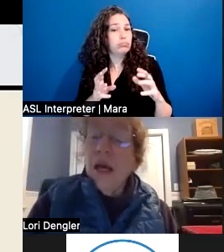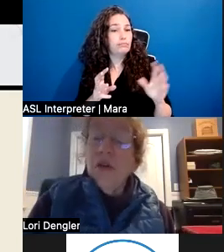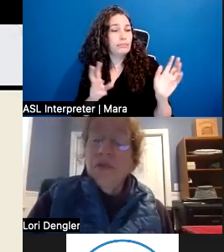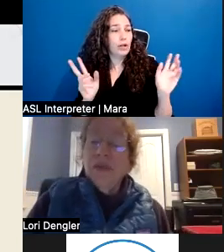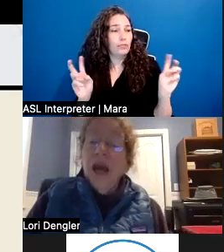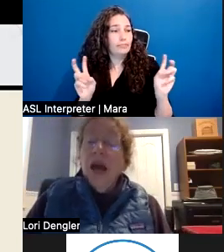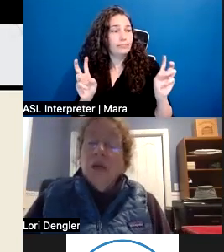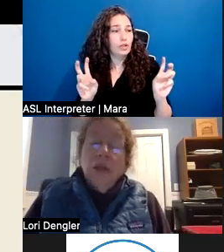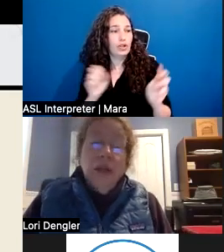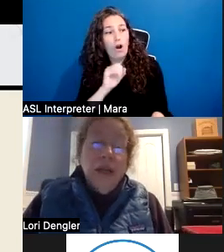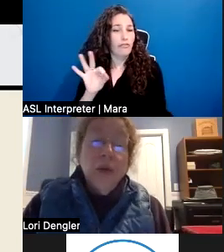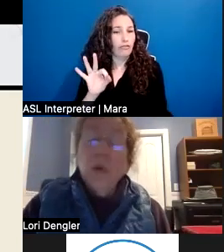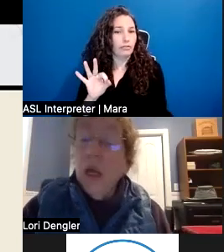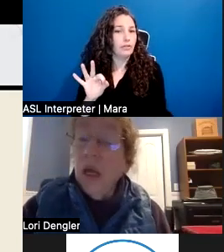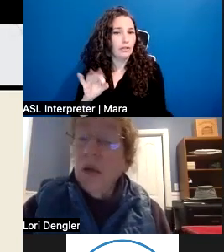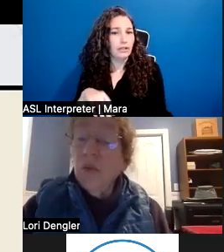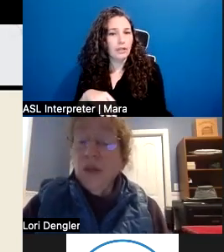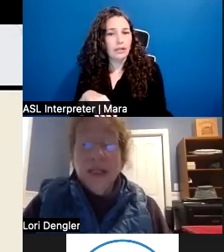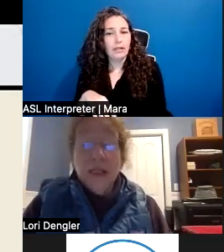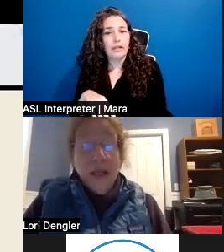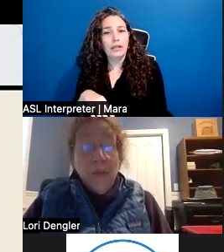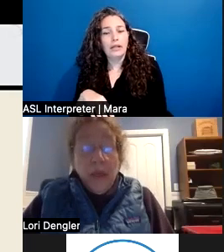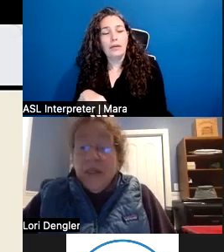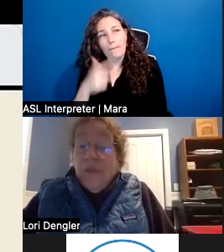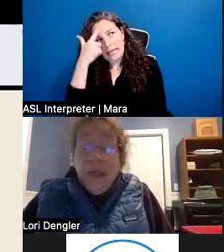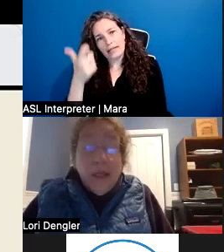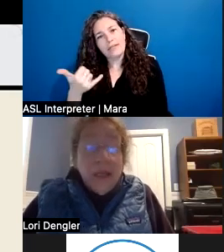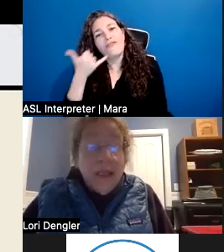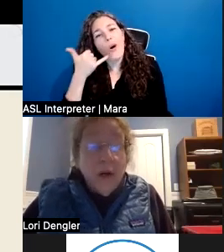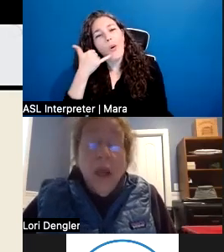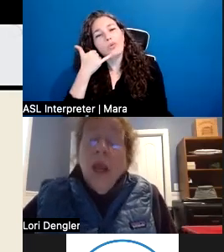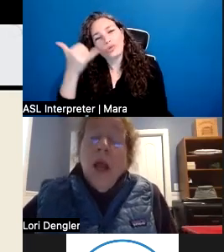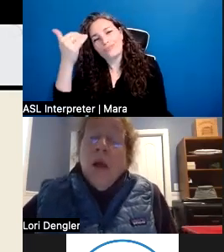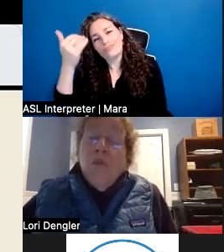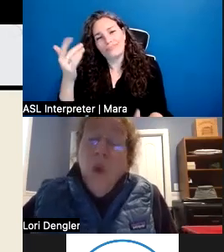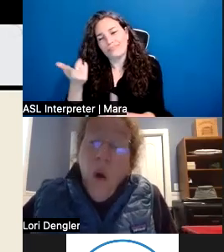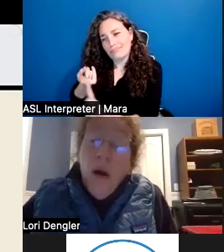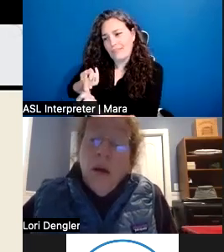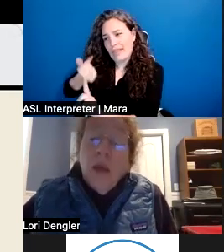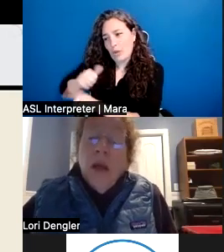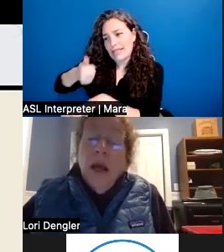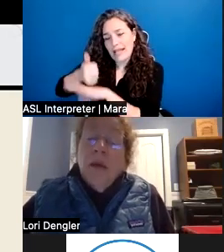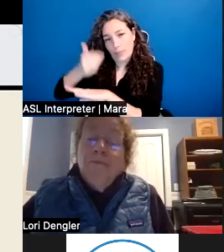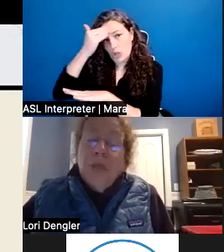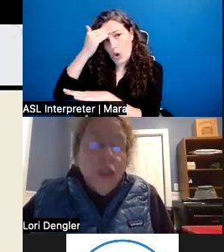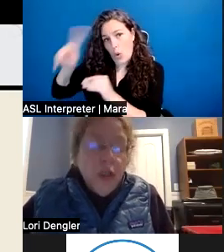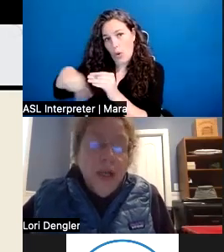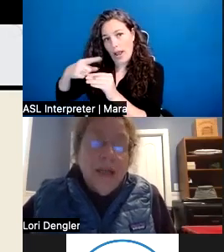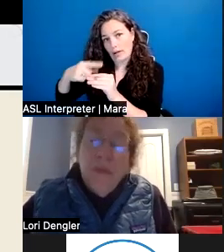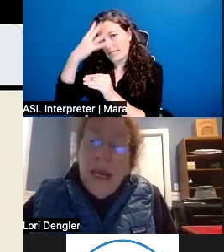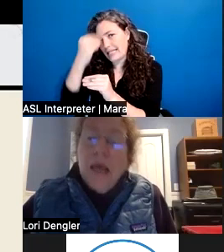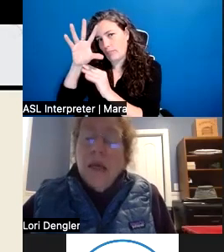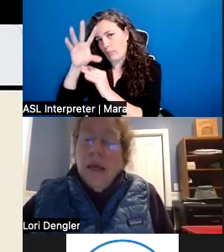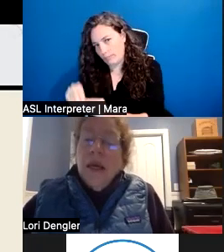idea of not alerting you when you're asleep is something to consider. More concerning